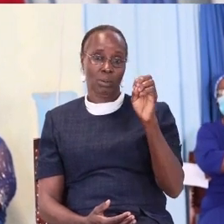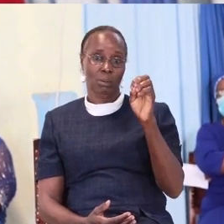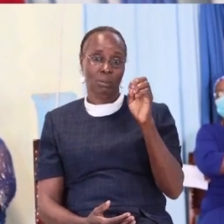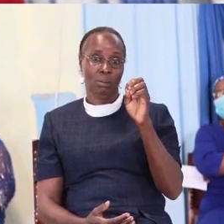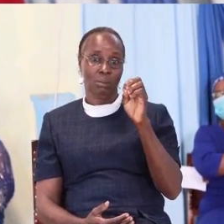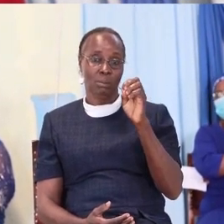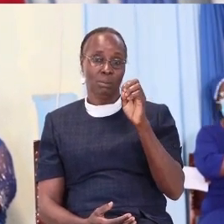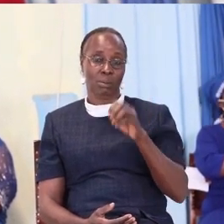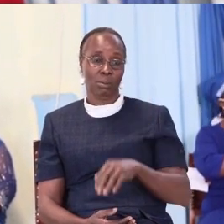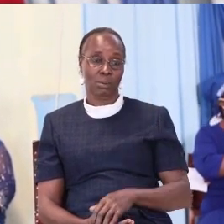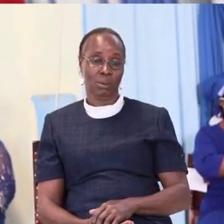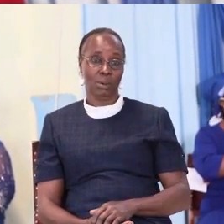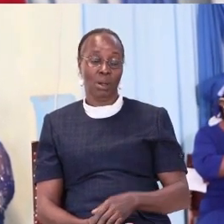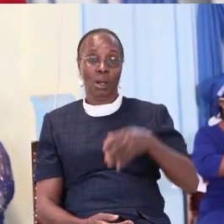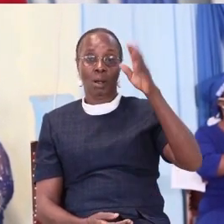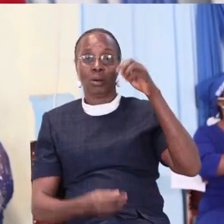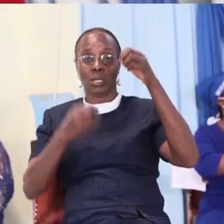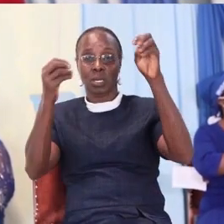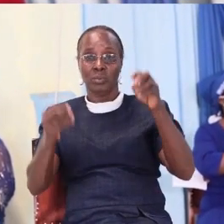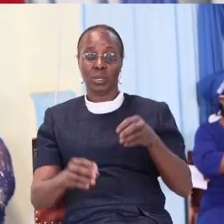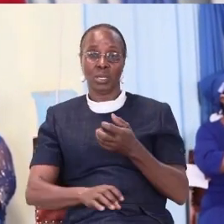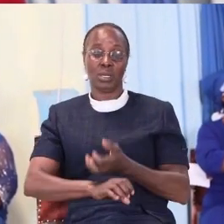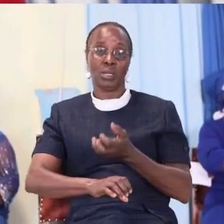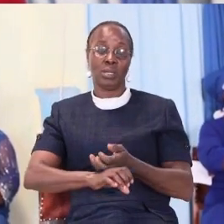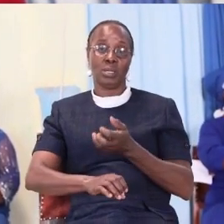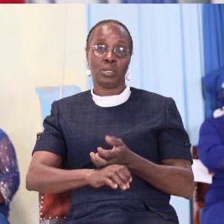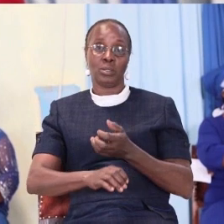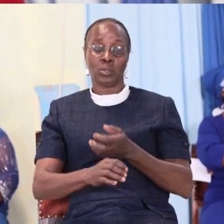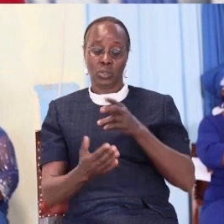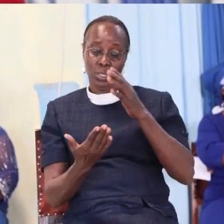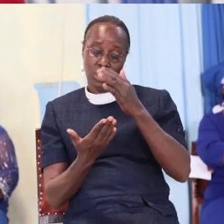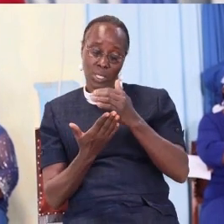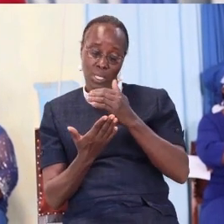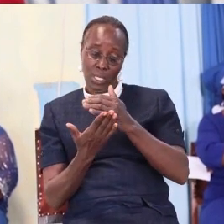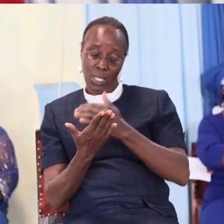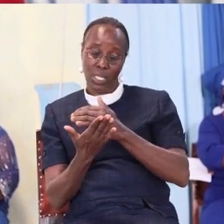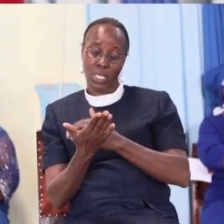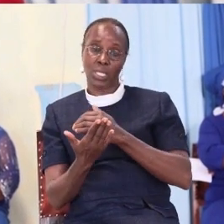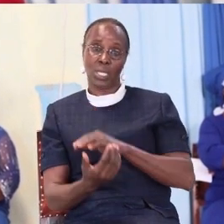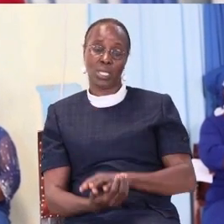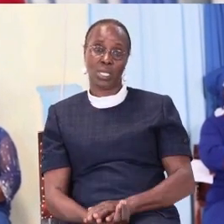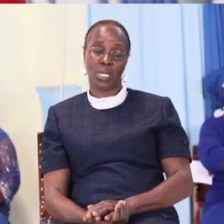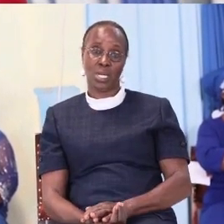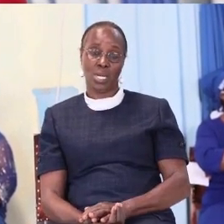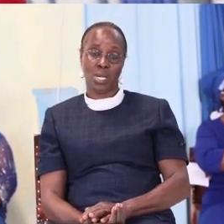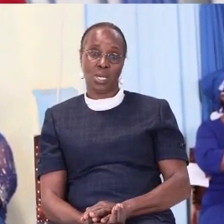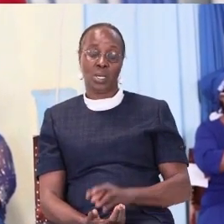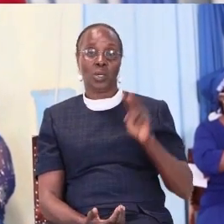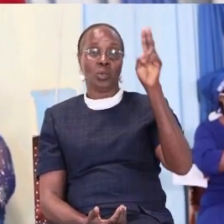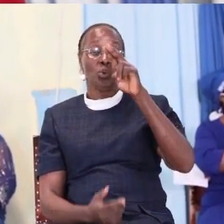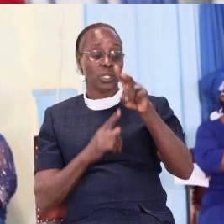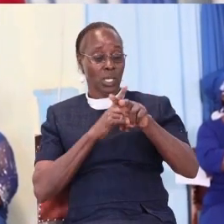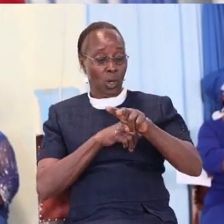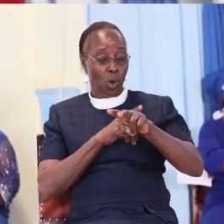me two stone tablets on which he had written with his own hand what he